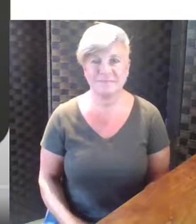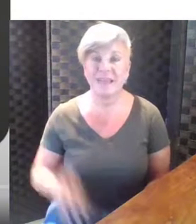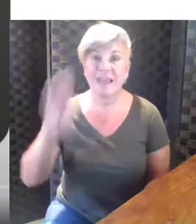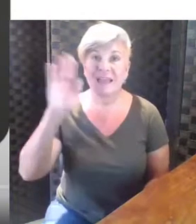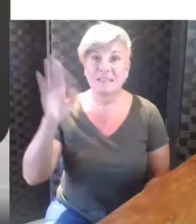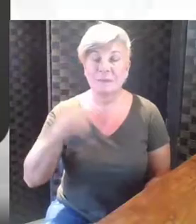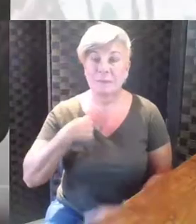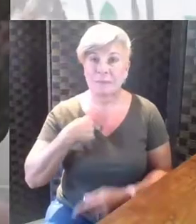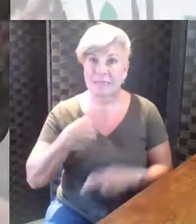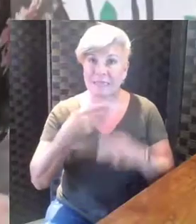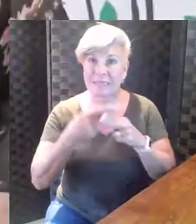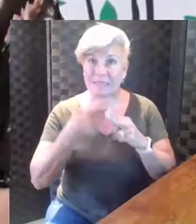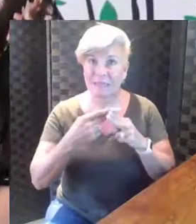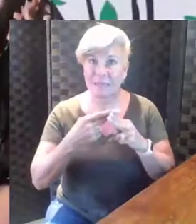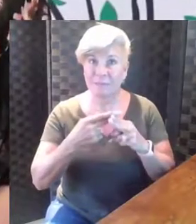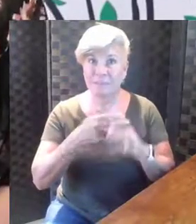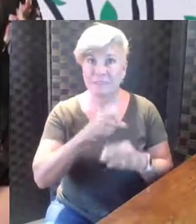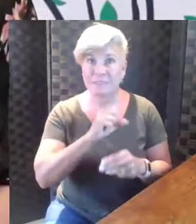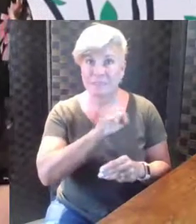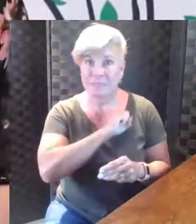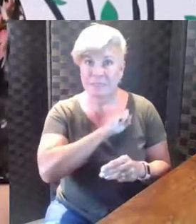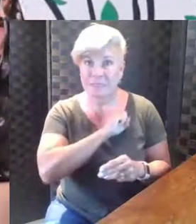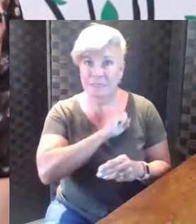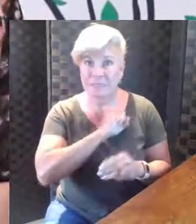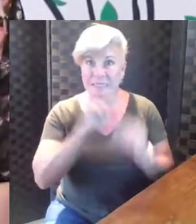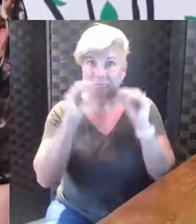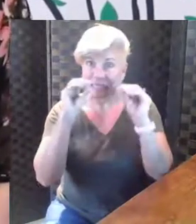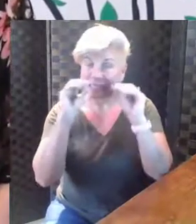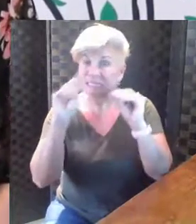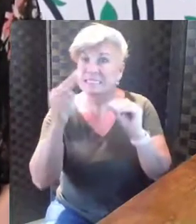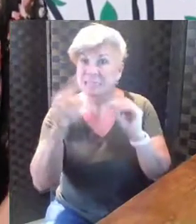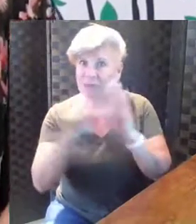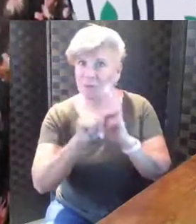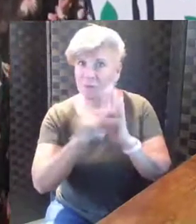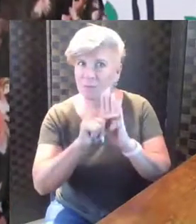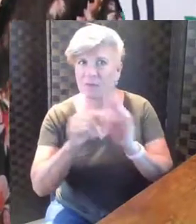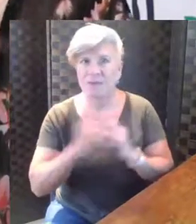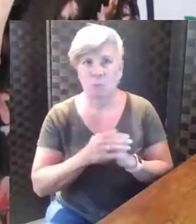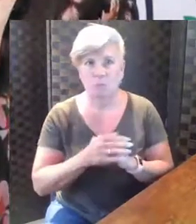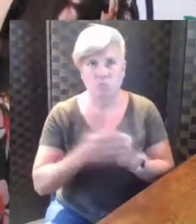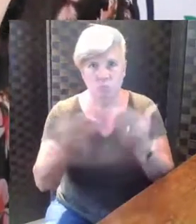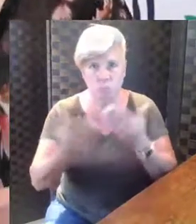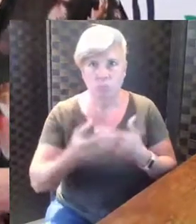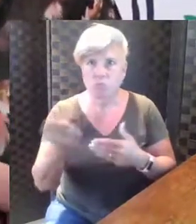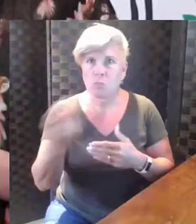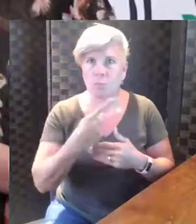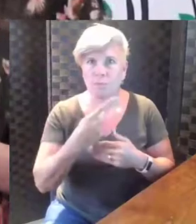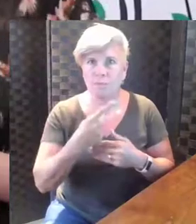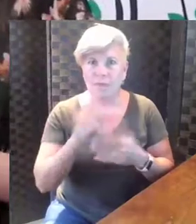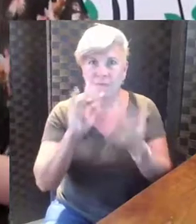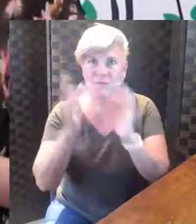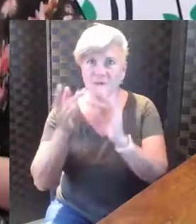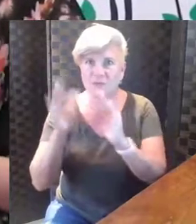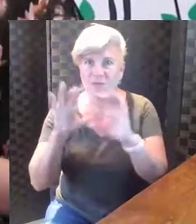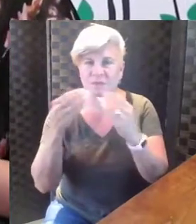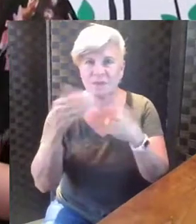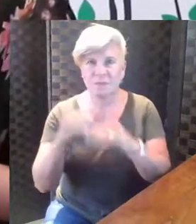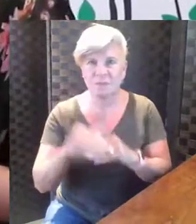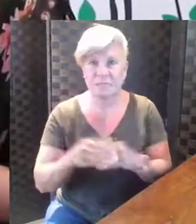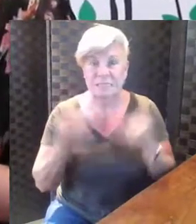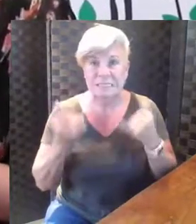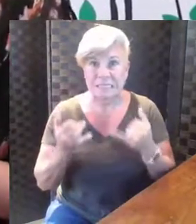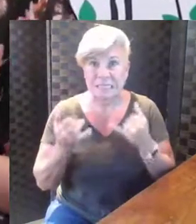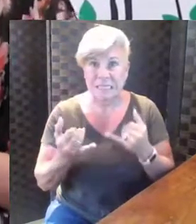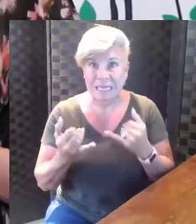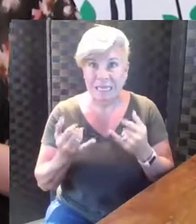Hello, my name is Mrs. Smithy and I teach second grade at Stockwell Elementary. Welcome back to our virtual classroom. We are going to be